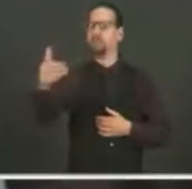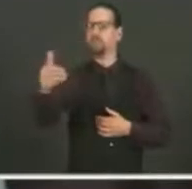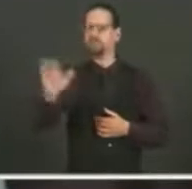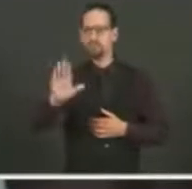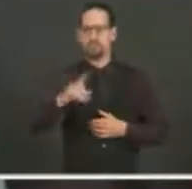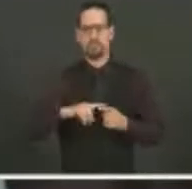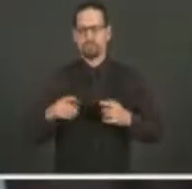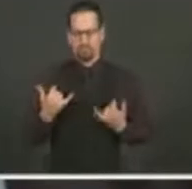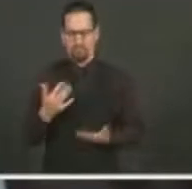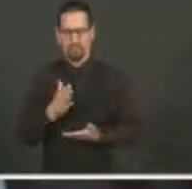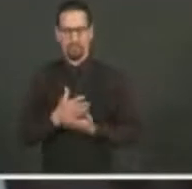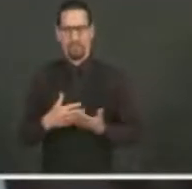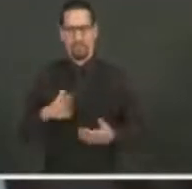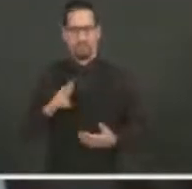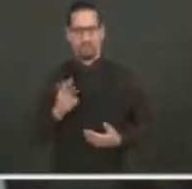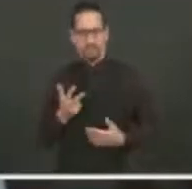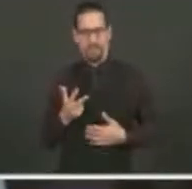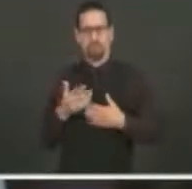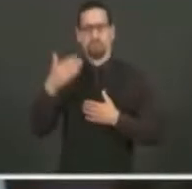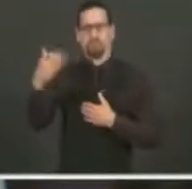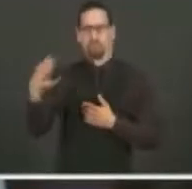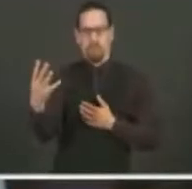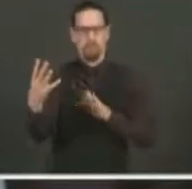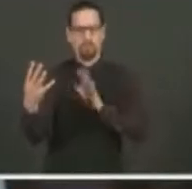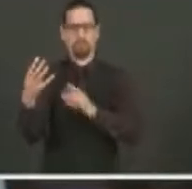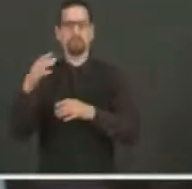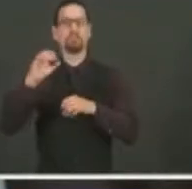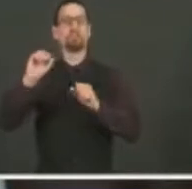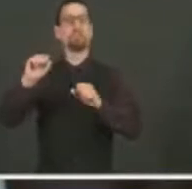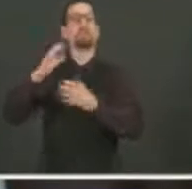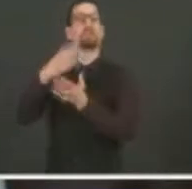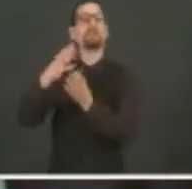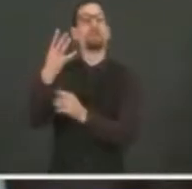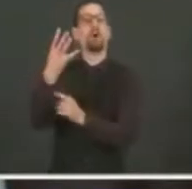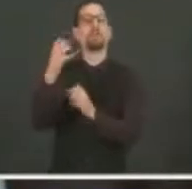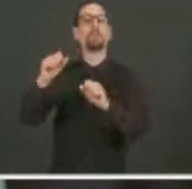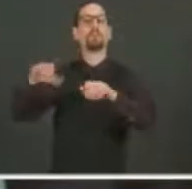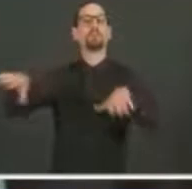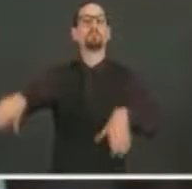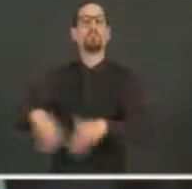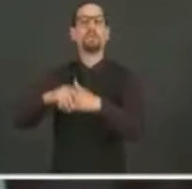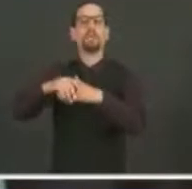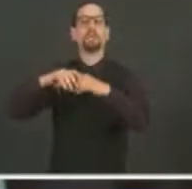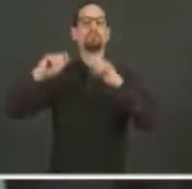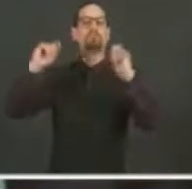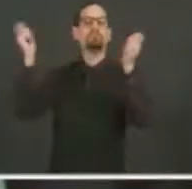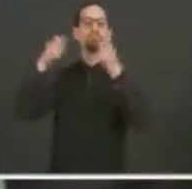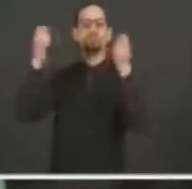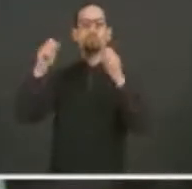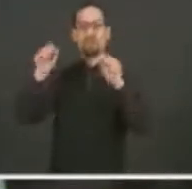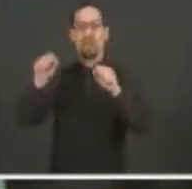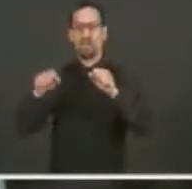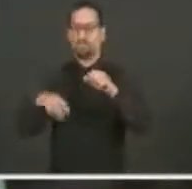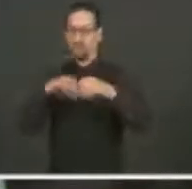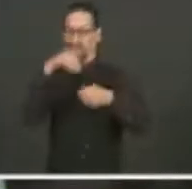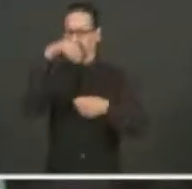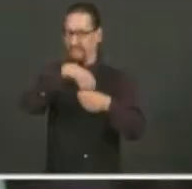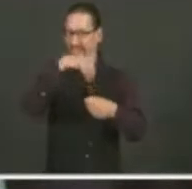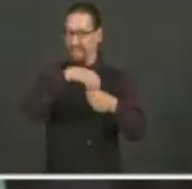social gatherings, including weddings, we'll probably see limits of about 100 inside